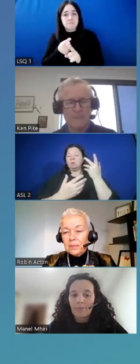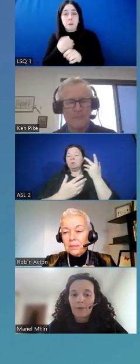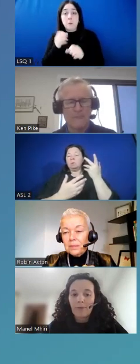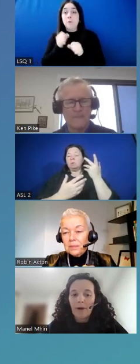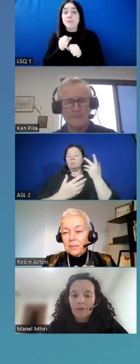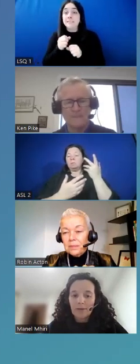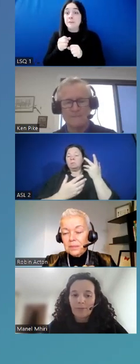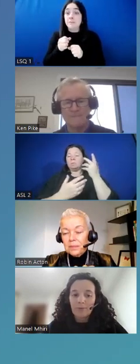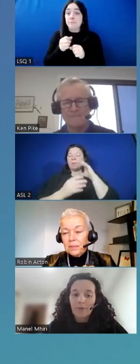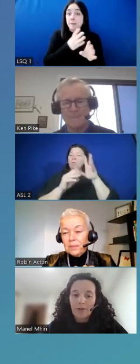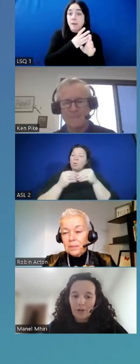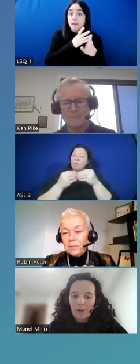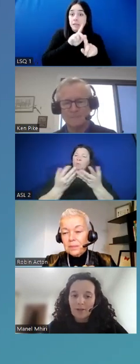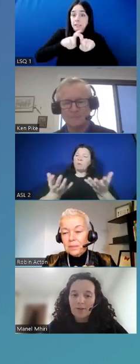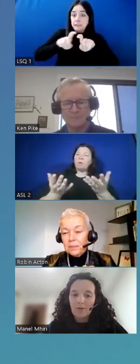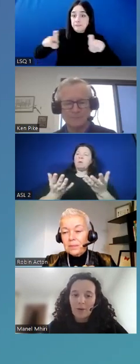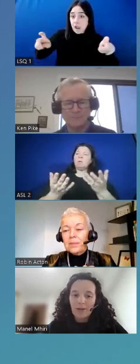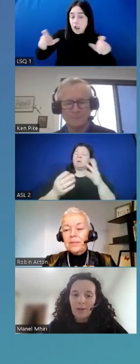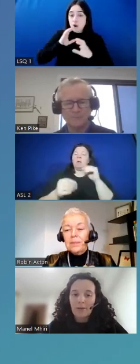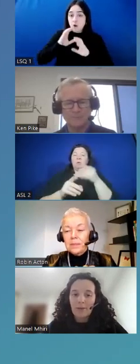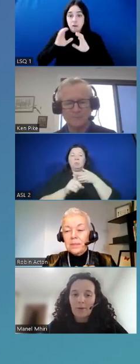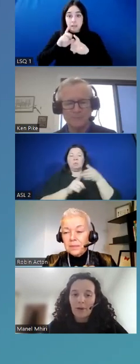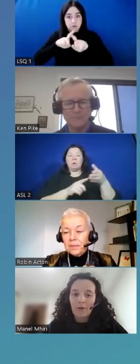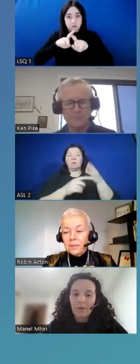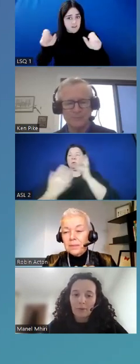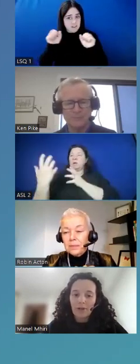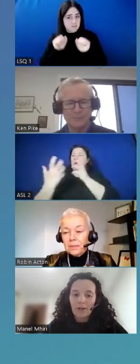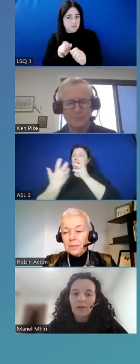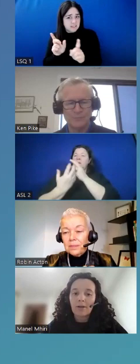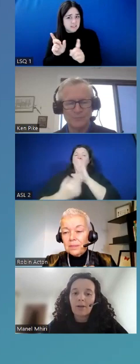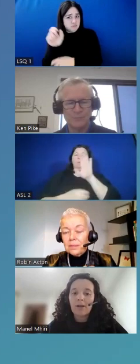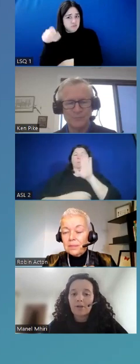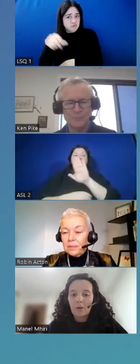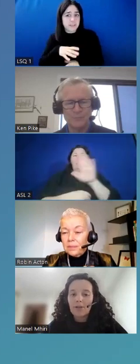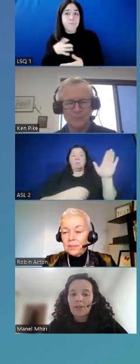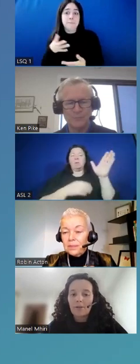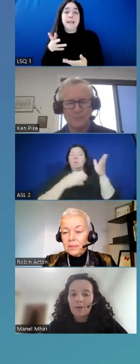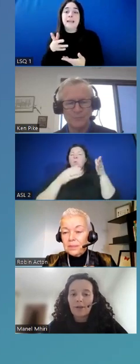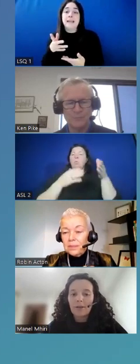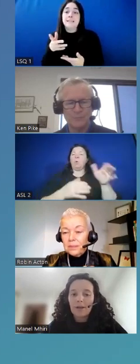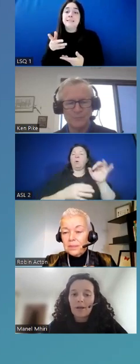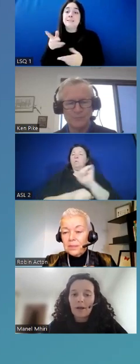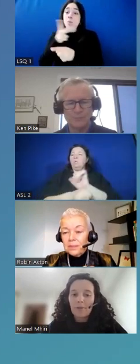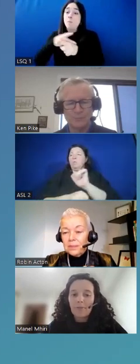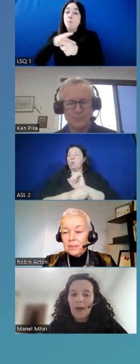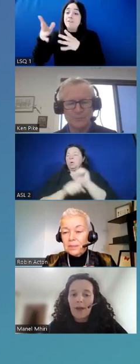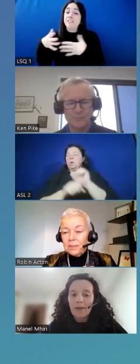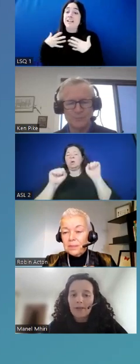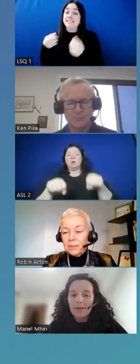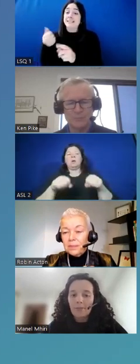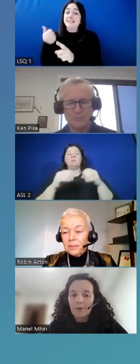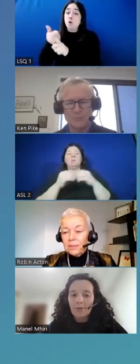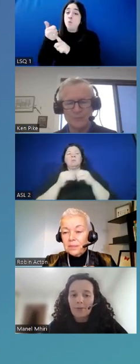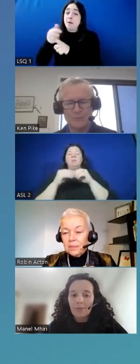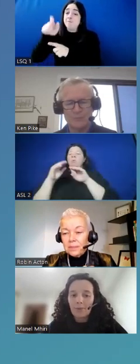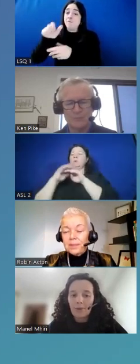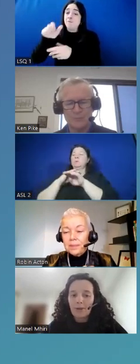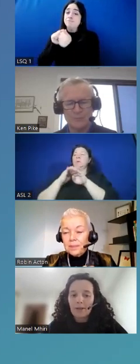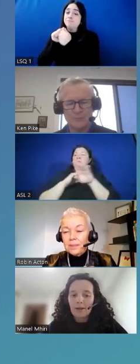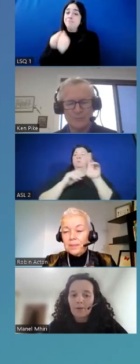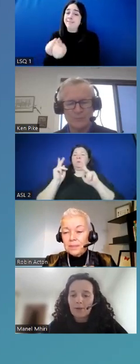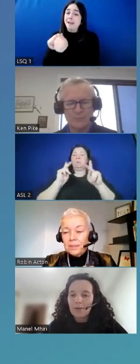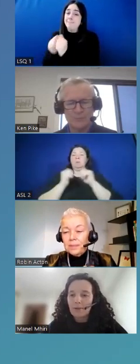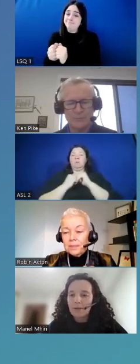for the providers and professionals to adapt their way of working so it can be accessible to people